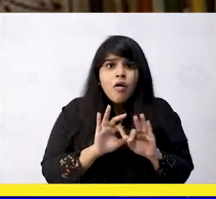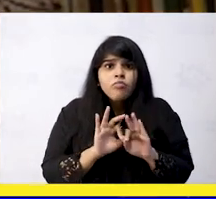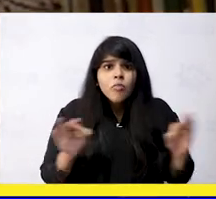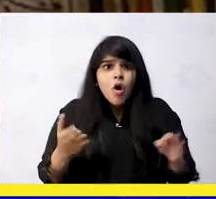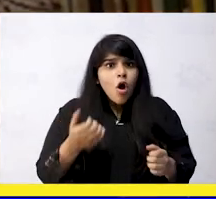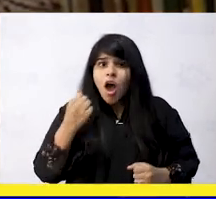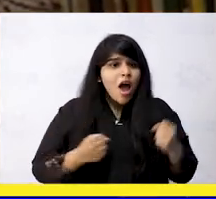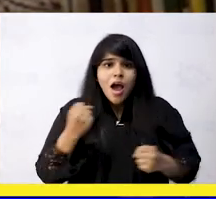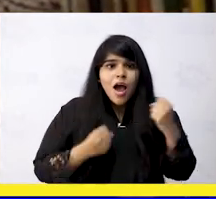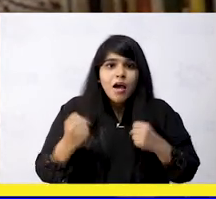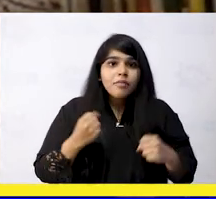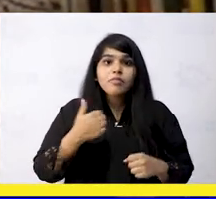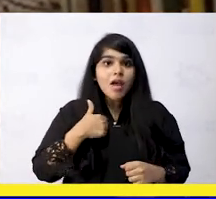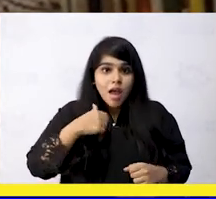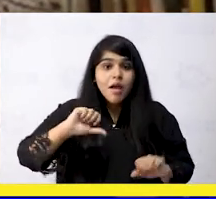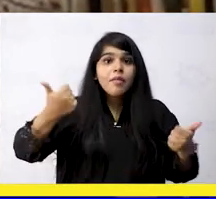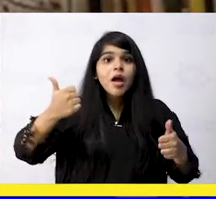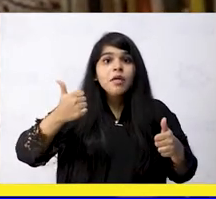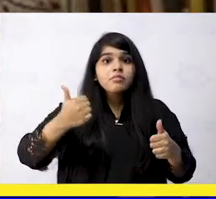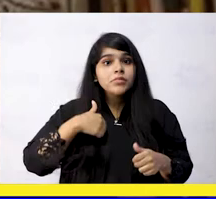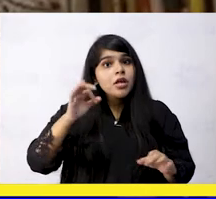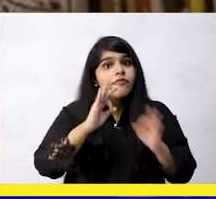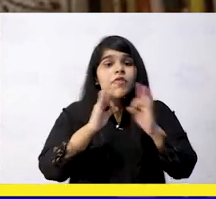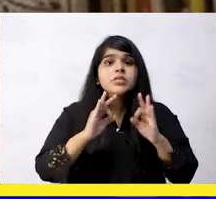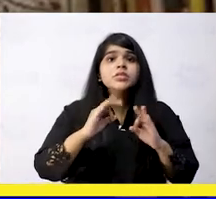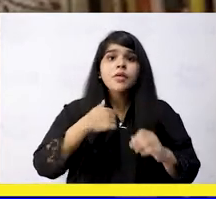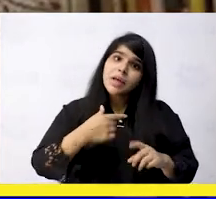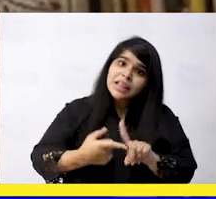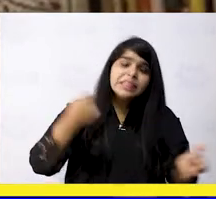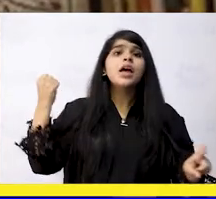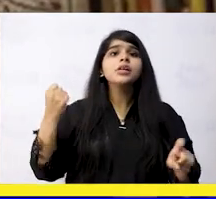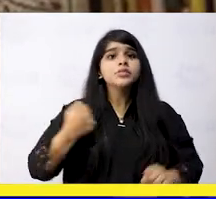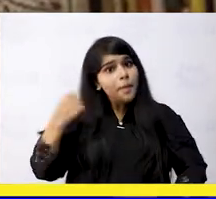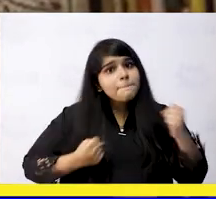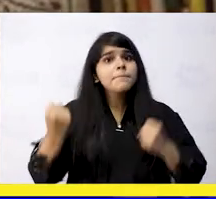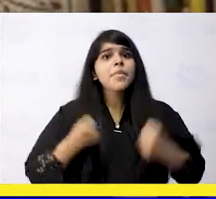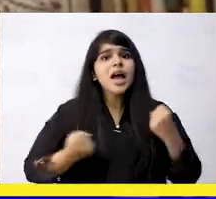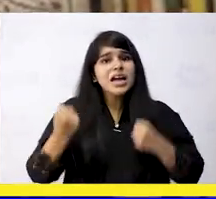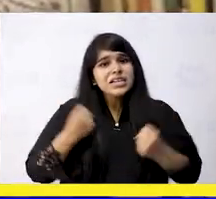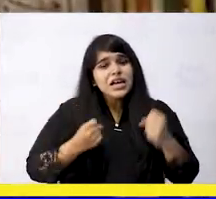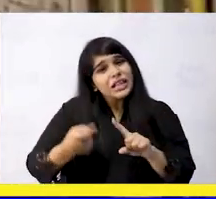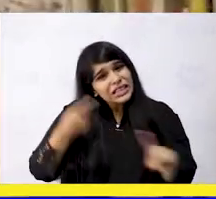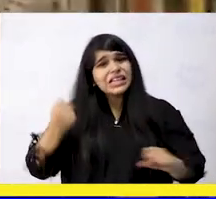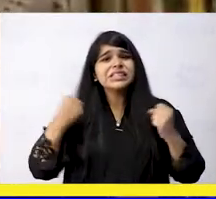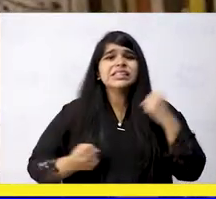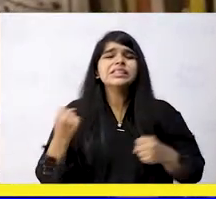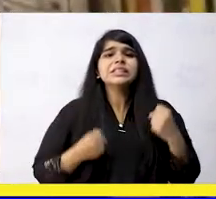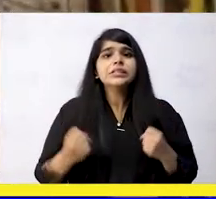really... Oh my god! And the hare decided he had to speed! And he sped!